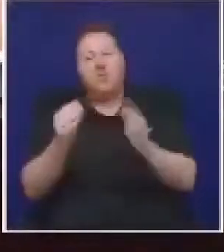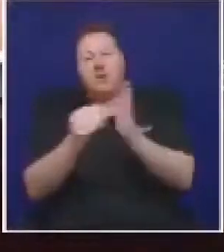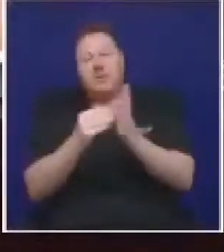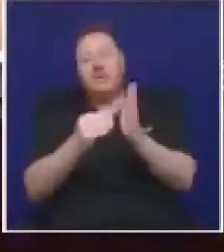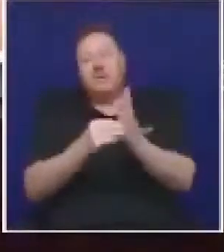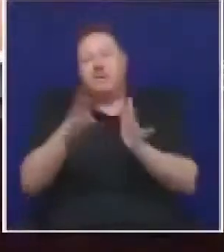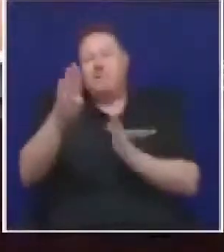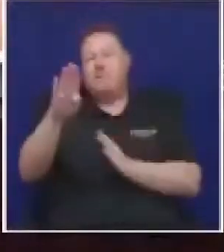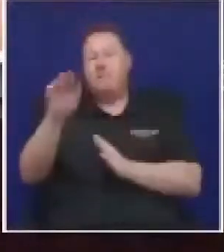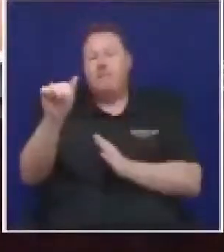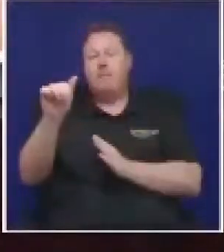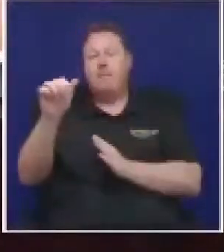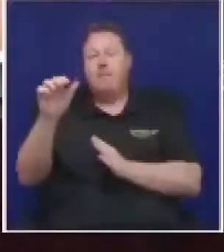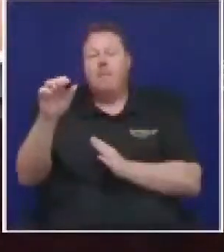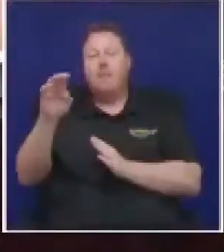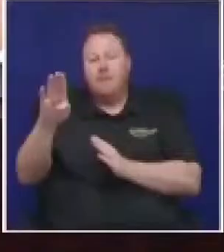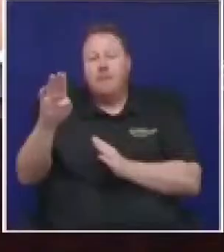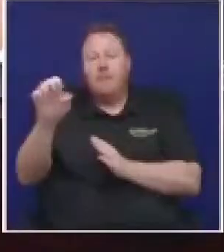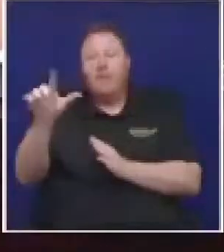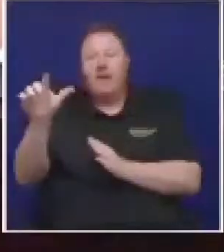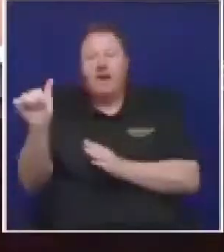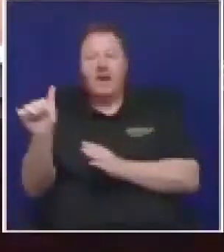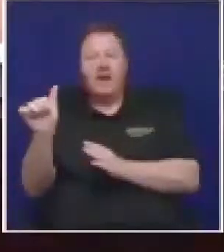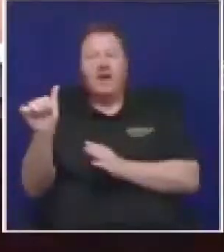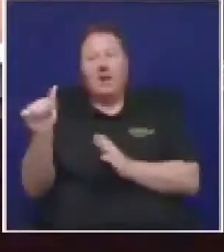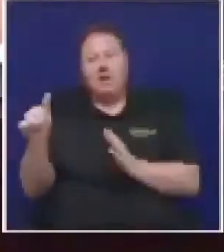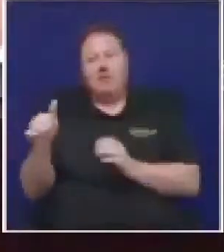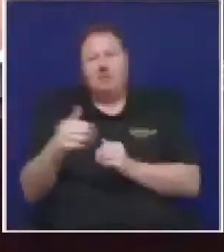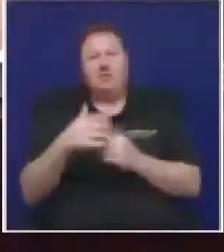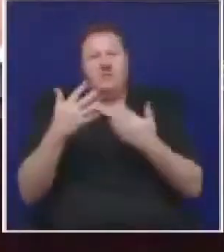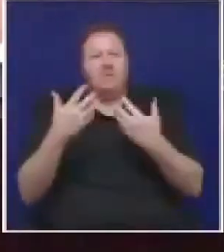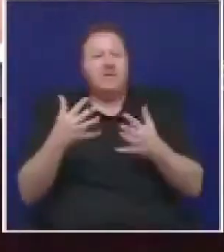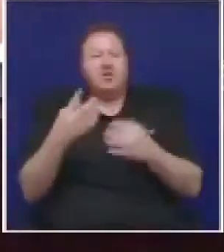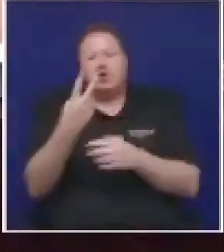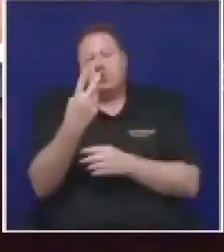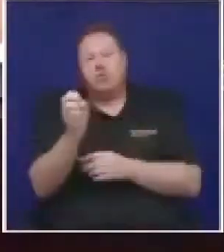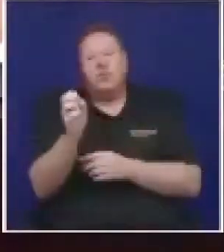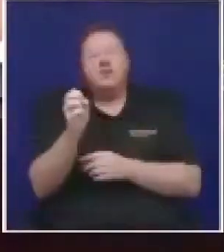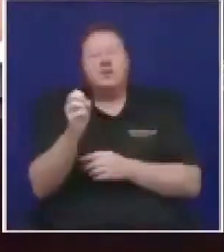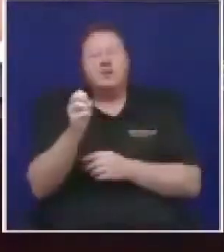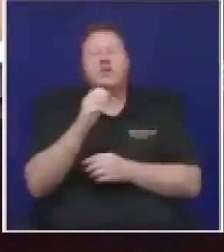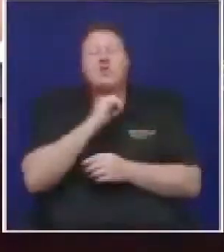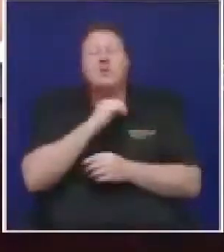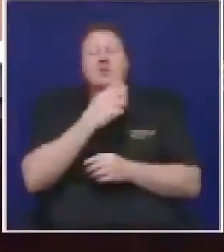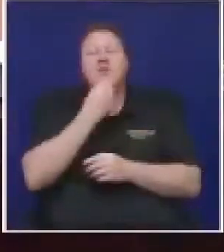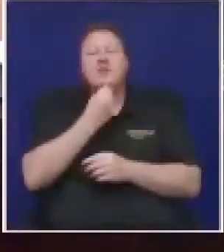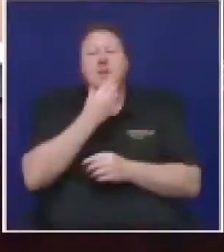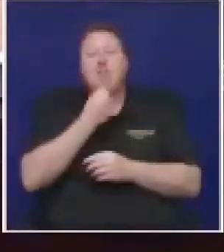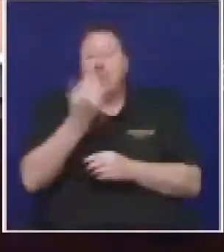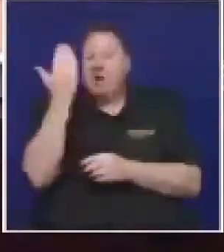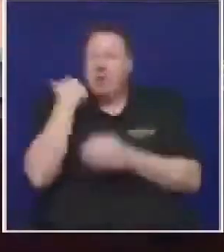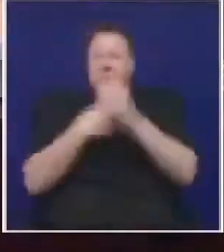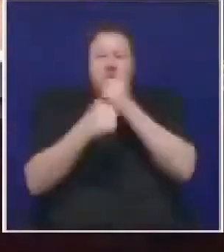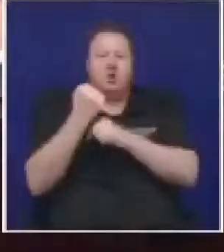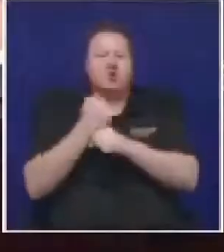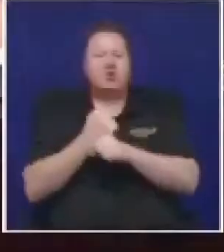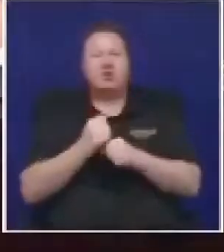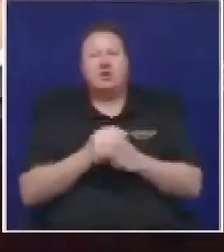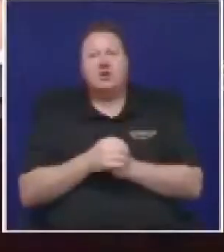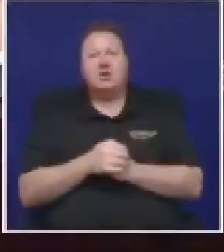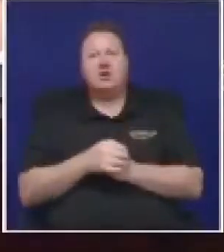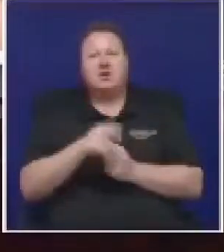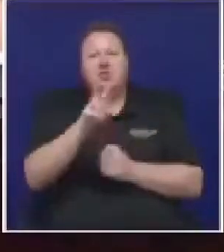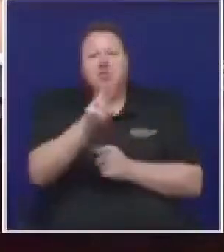Basic Education Laws Amendment Act on the 20th of December last year. On the 29th